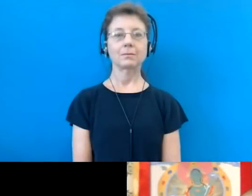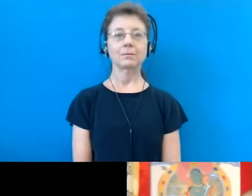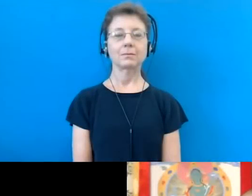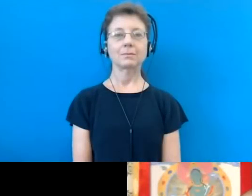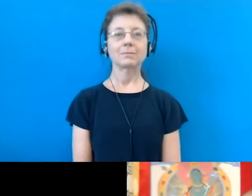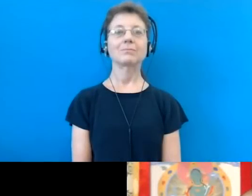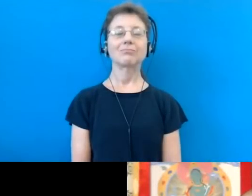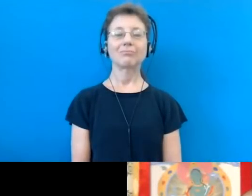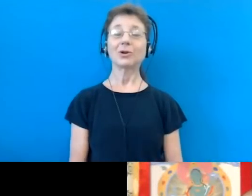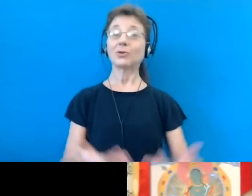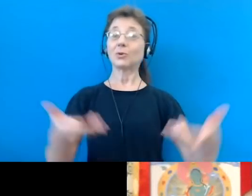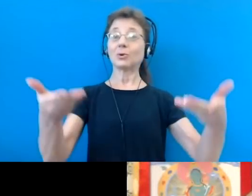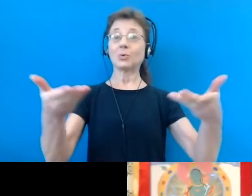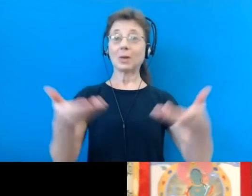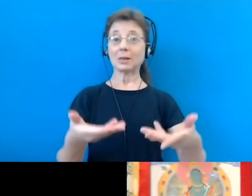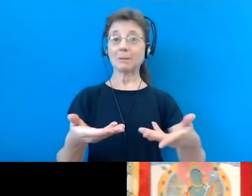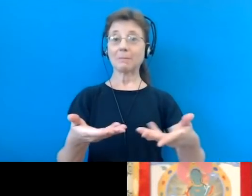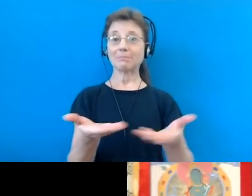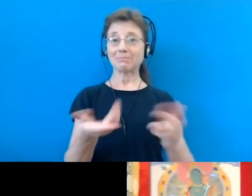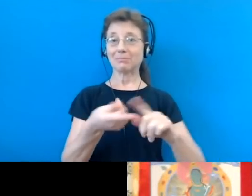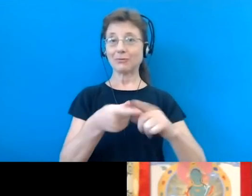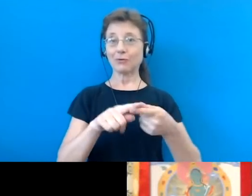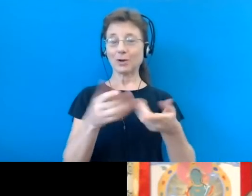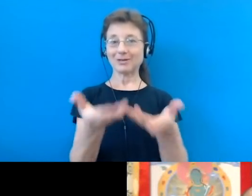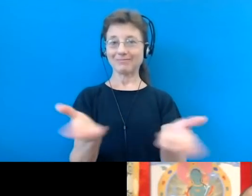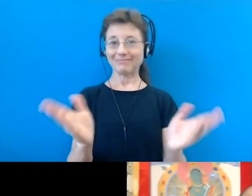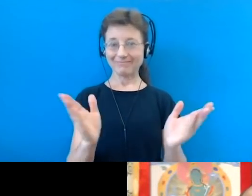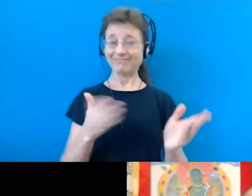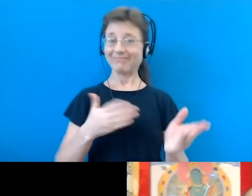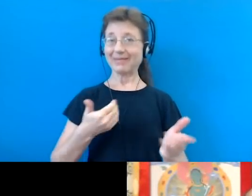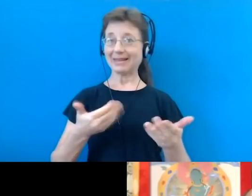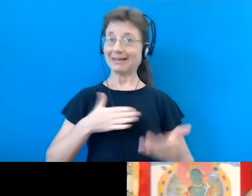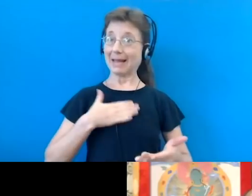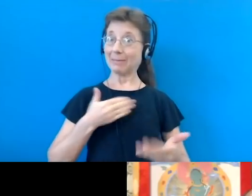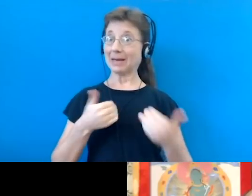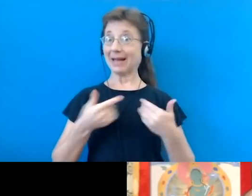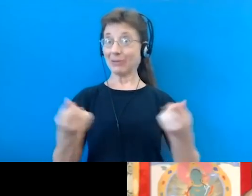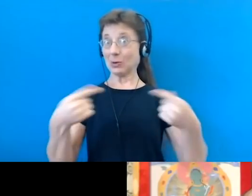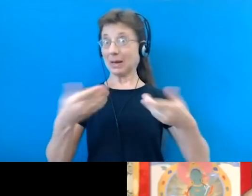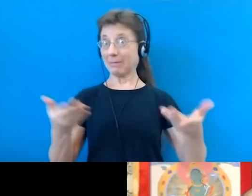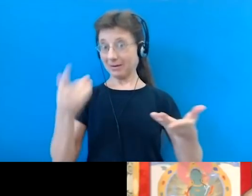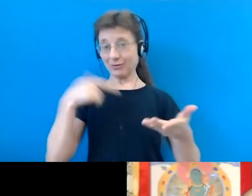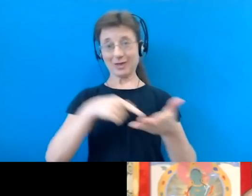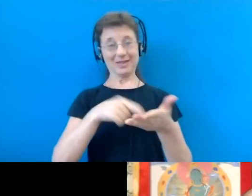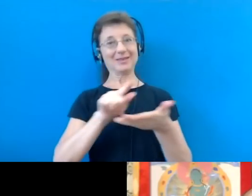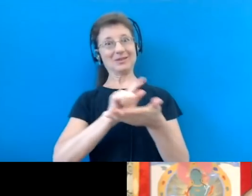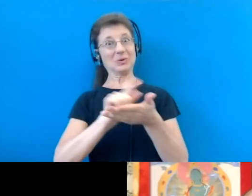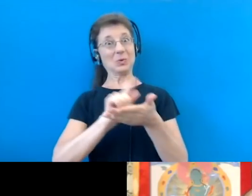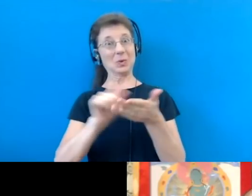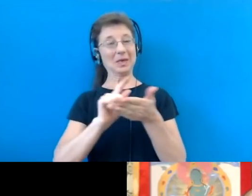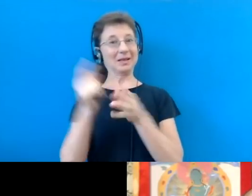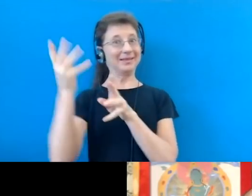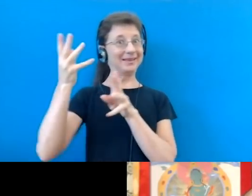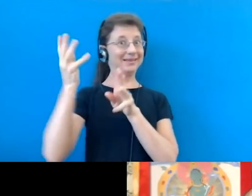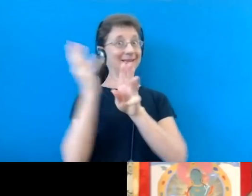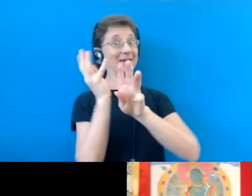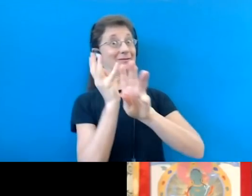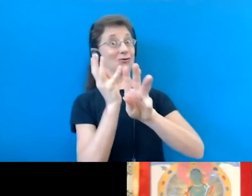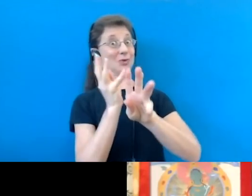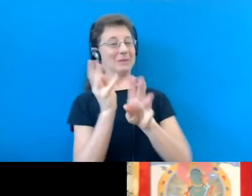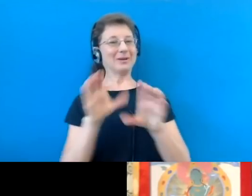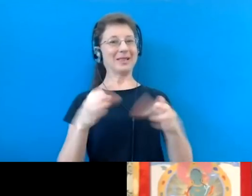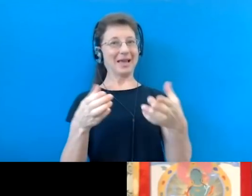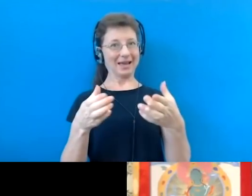So welcome, my friends. So glad to have you as part of this weekly live stream class. It's co-hosted with the